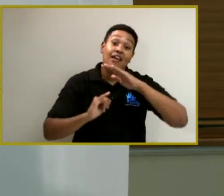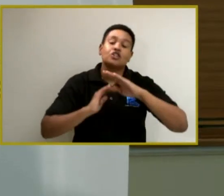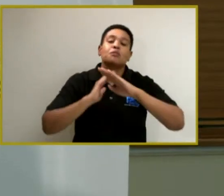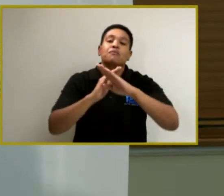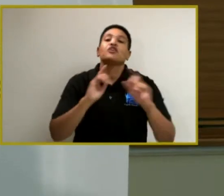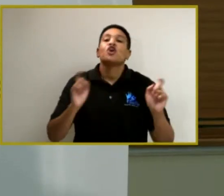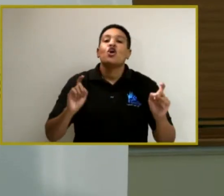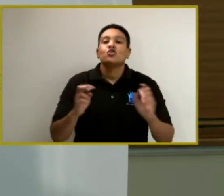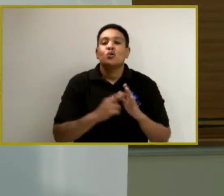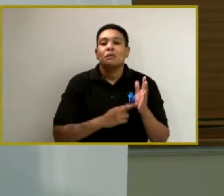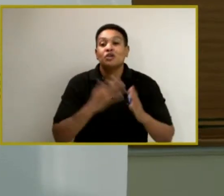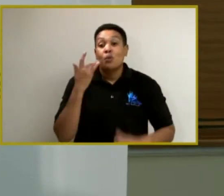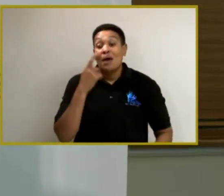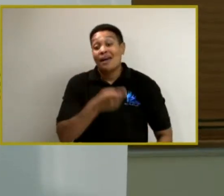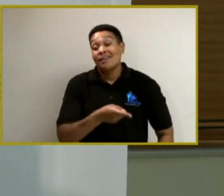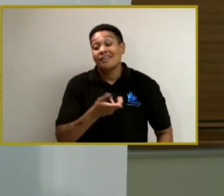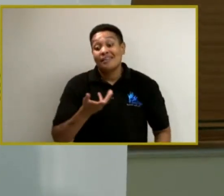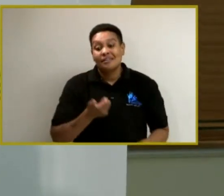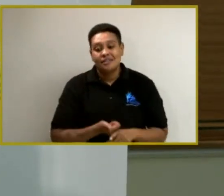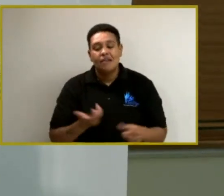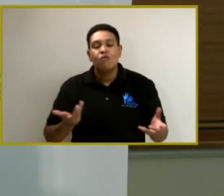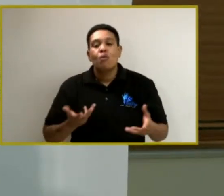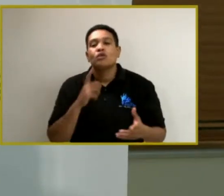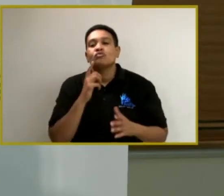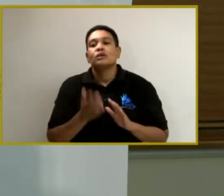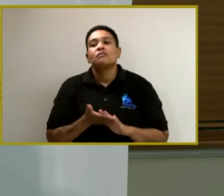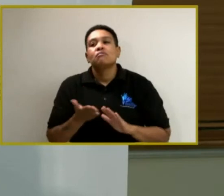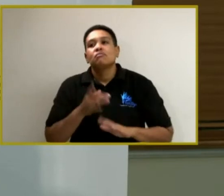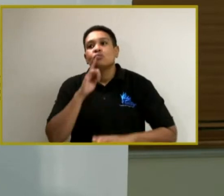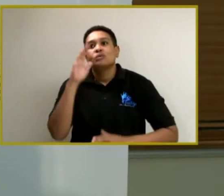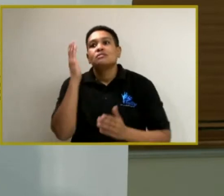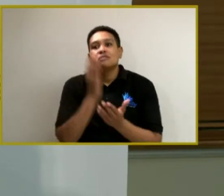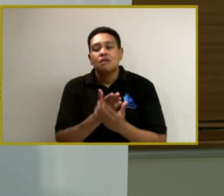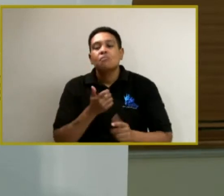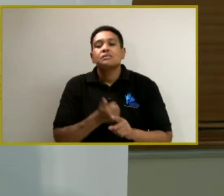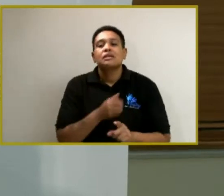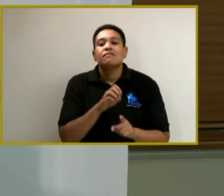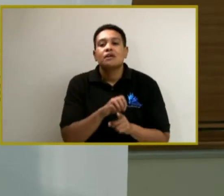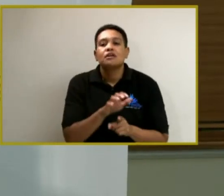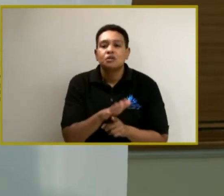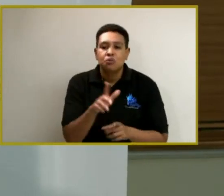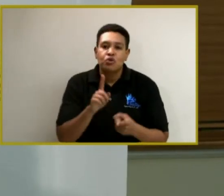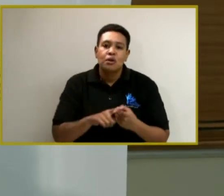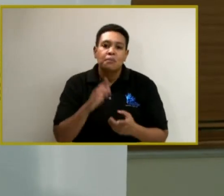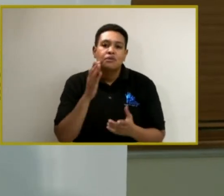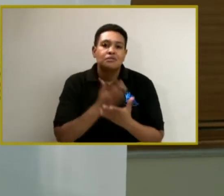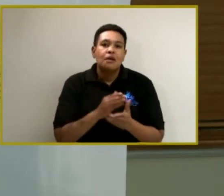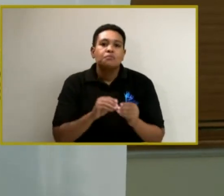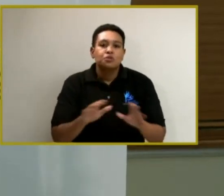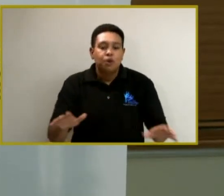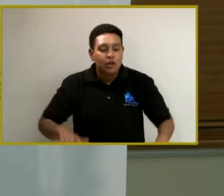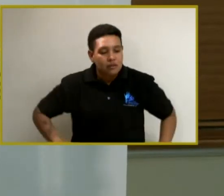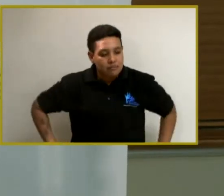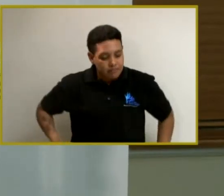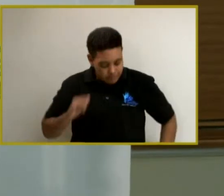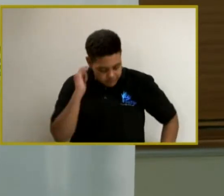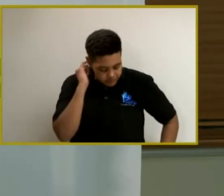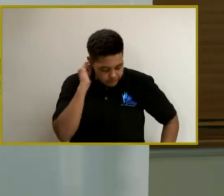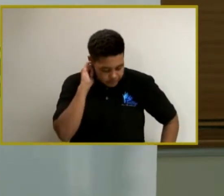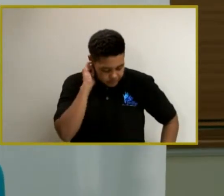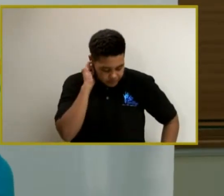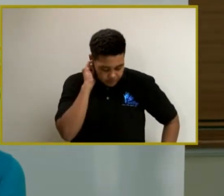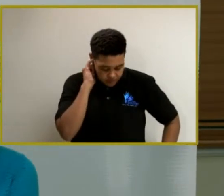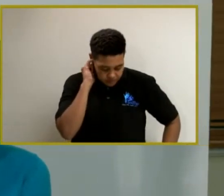measures, because that is what is going to stop the exposure and stop the spread.